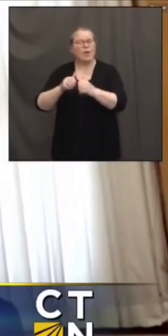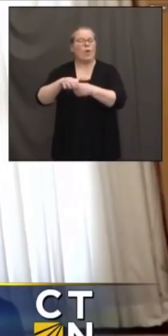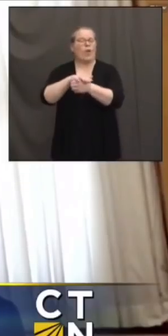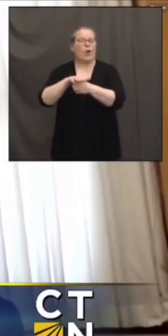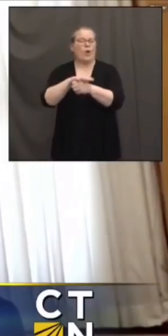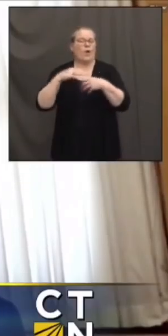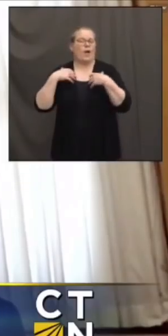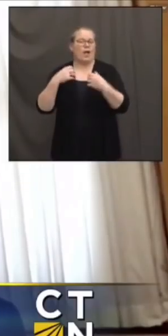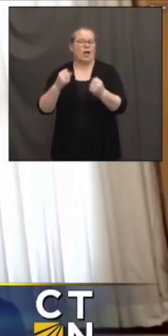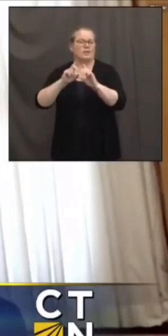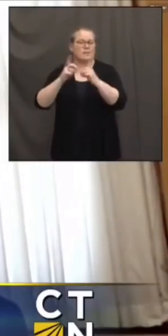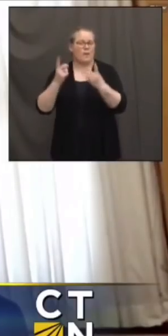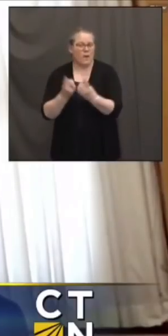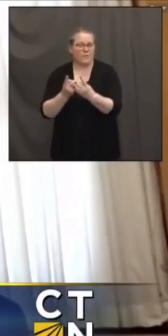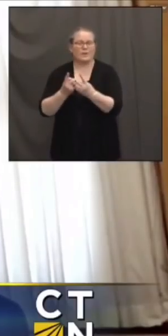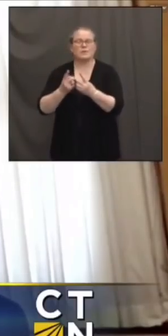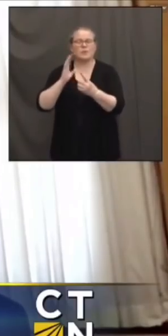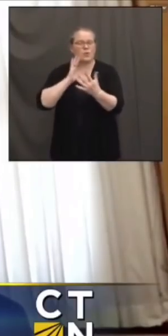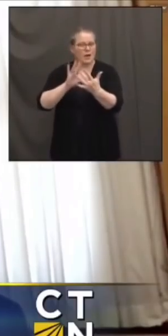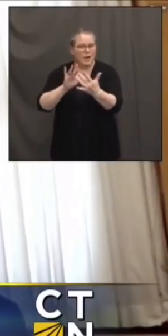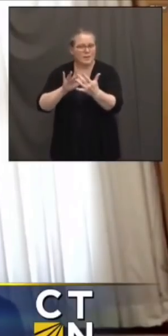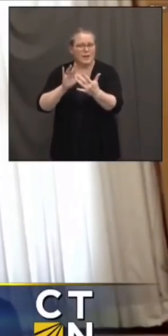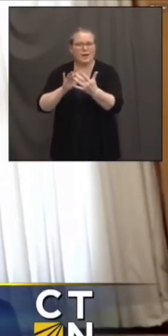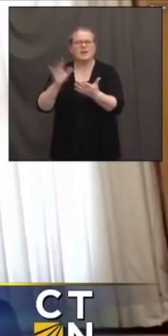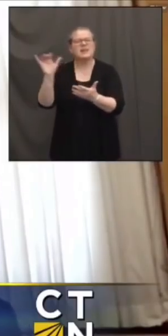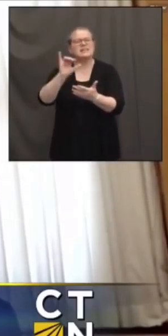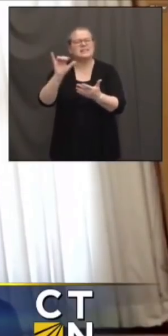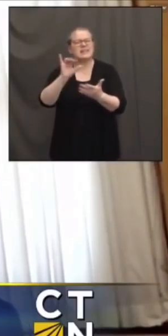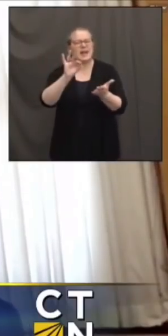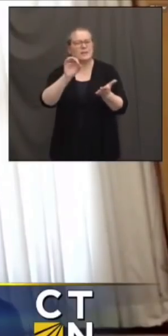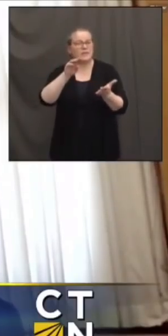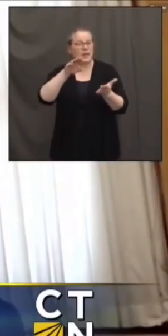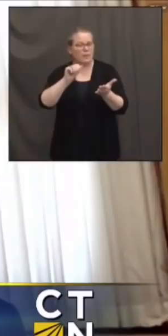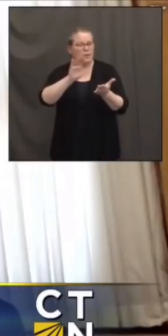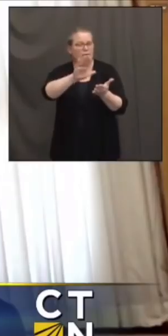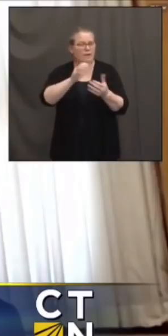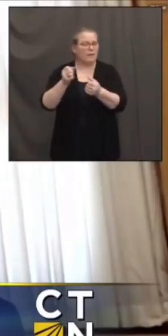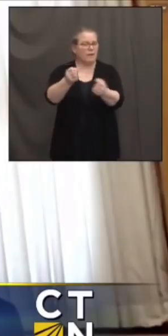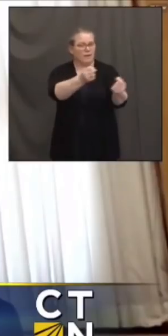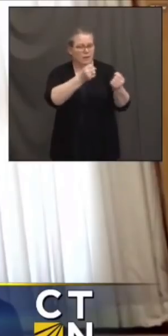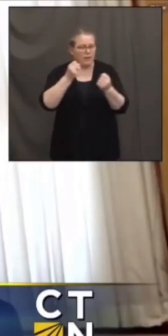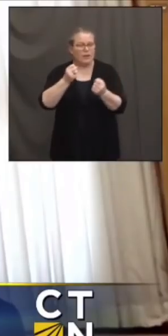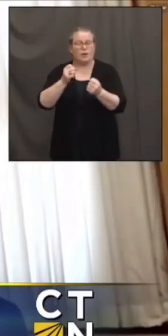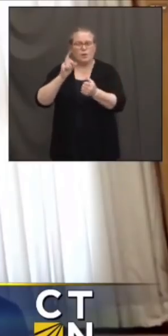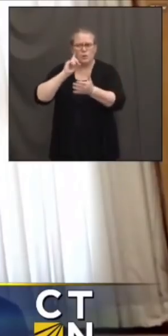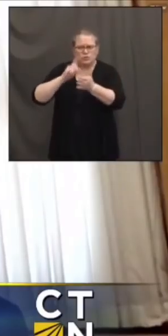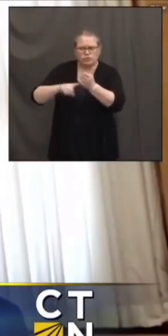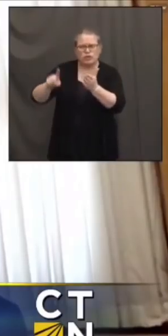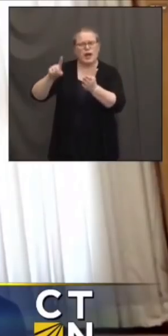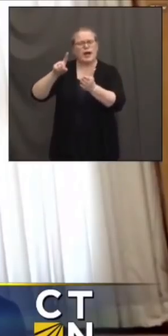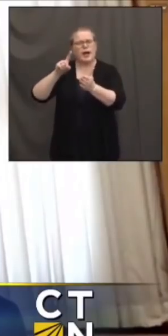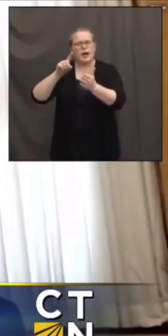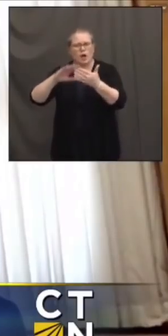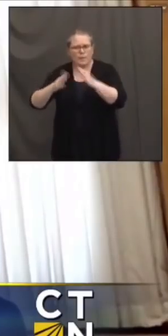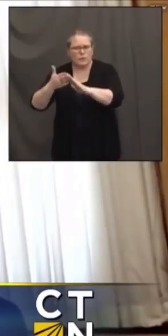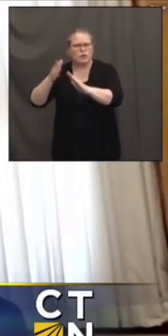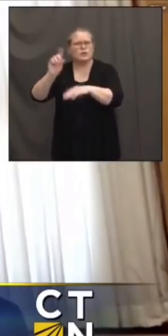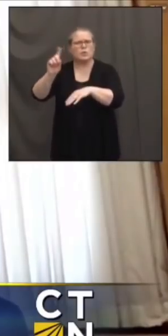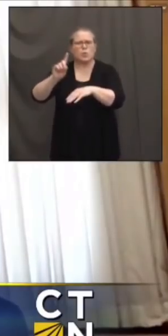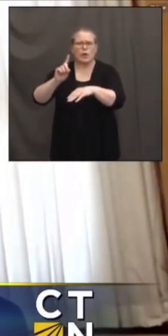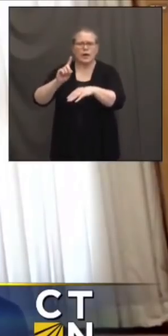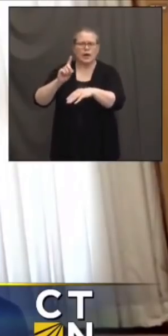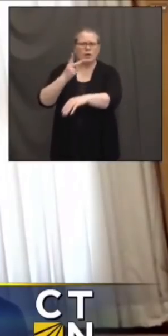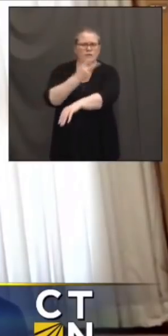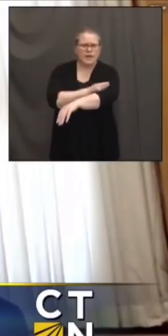them, similar to what we've been doing with the FEMA mobile unit, to look at the communities where the vaccination rates are trailing, the